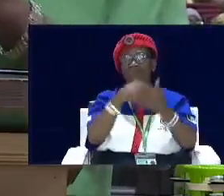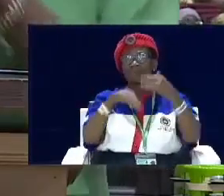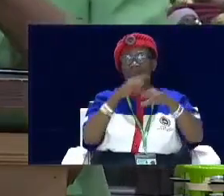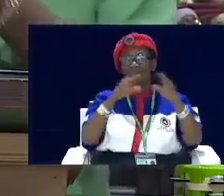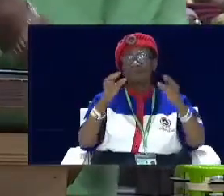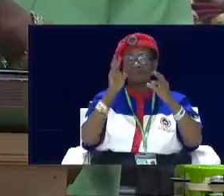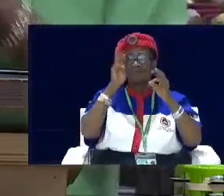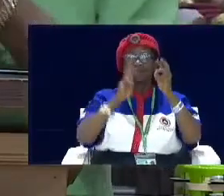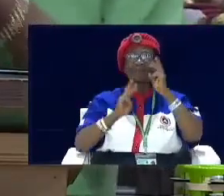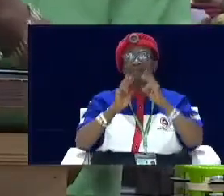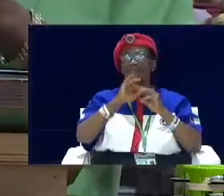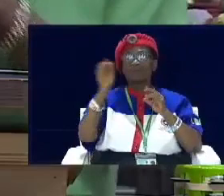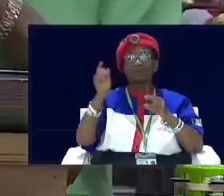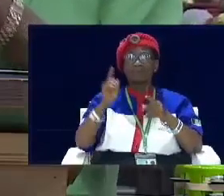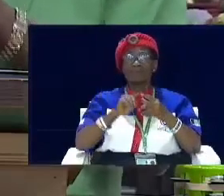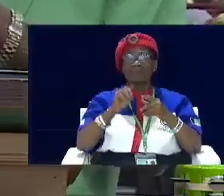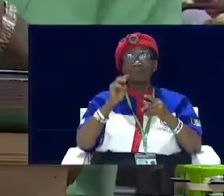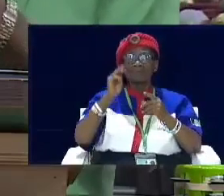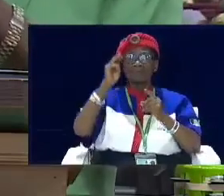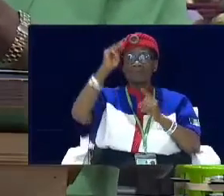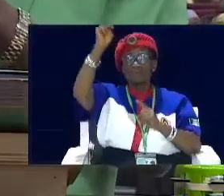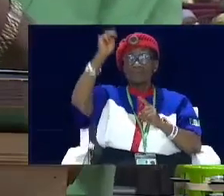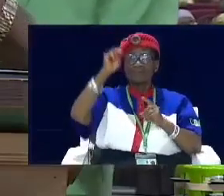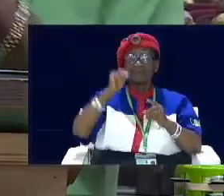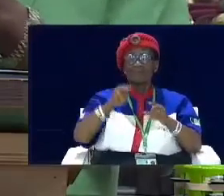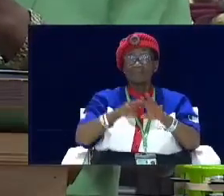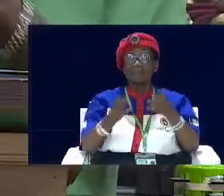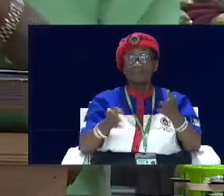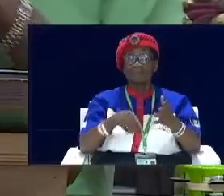Open this door, O